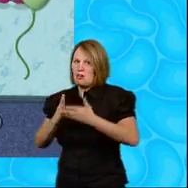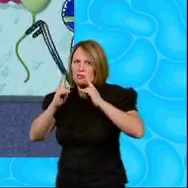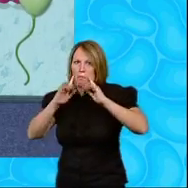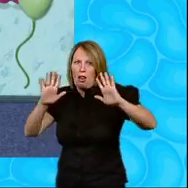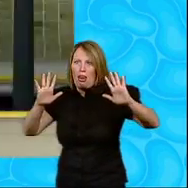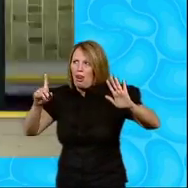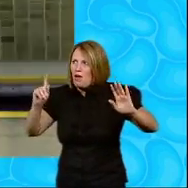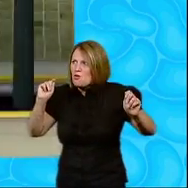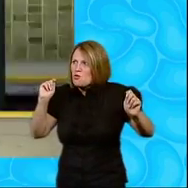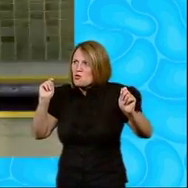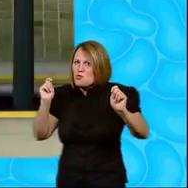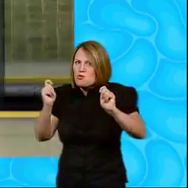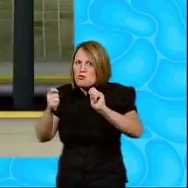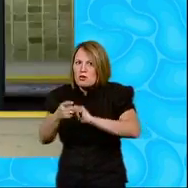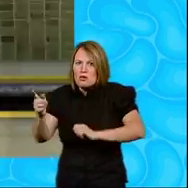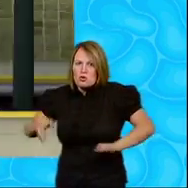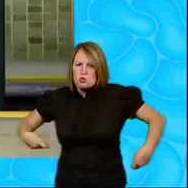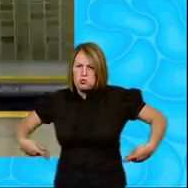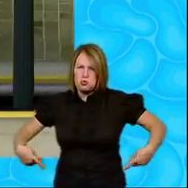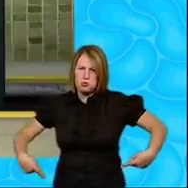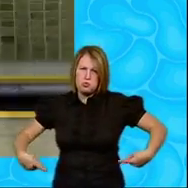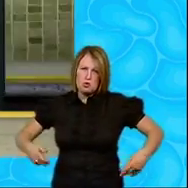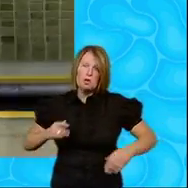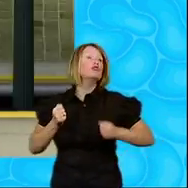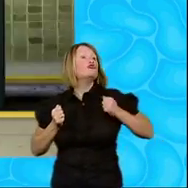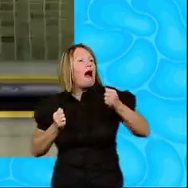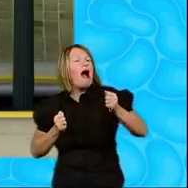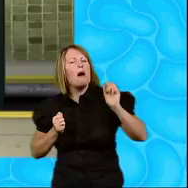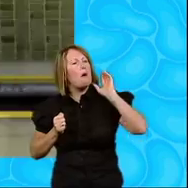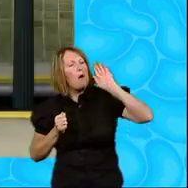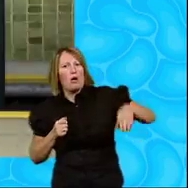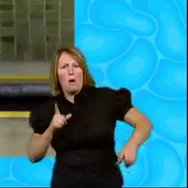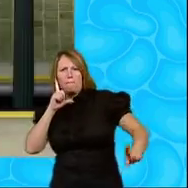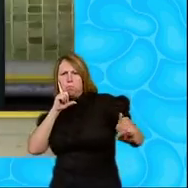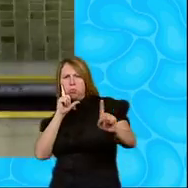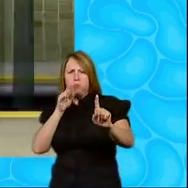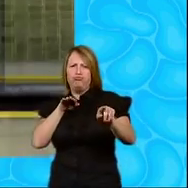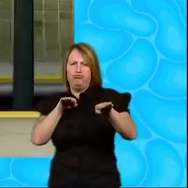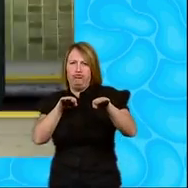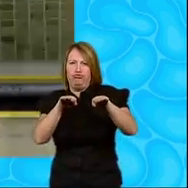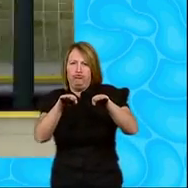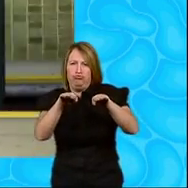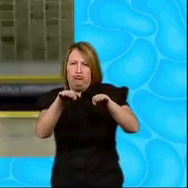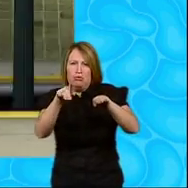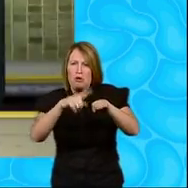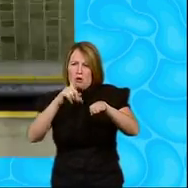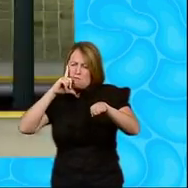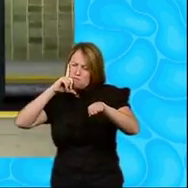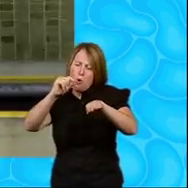Boom Sonic Boom zoomed along faster than a speeding train. He went so fast, he made a sonic boom